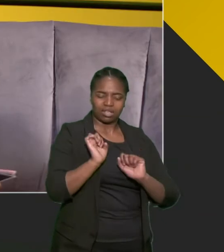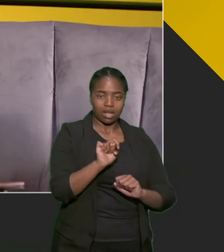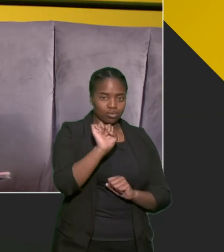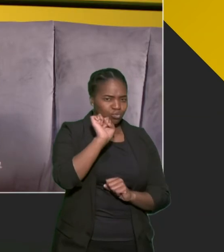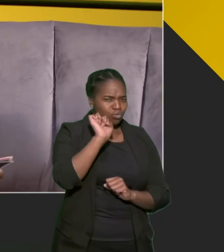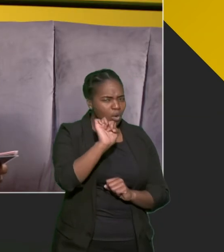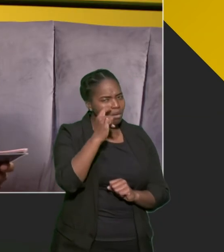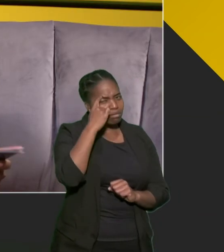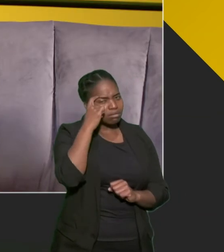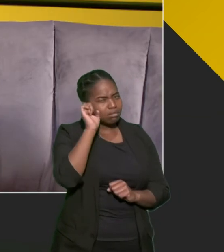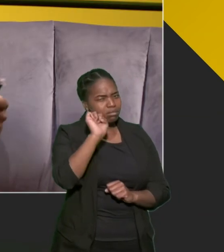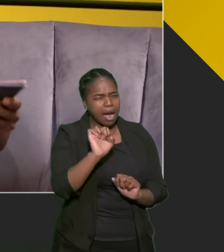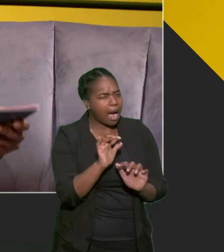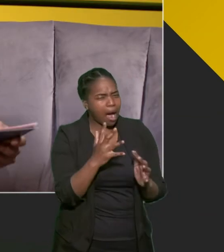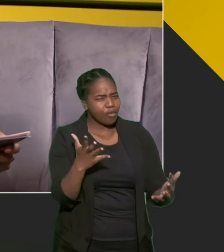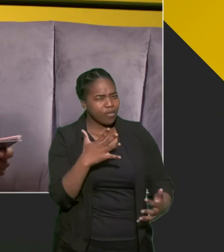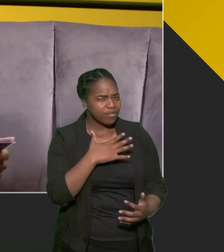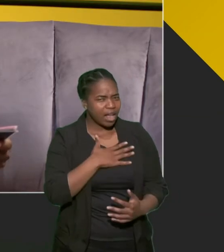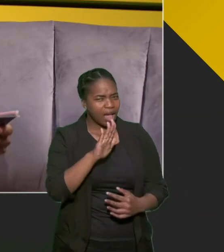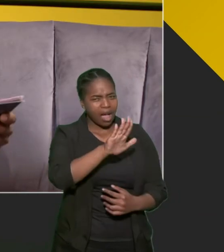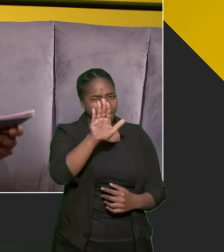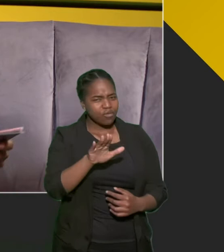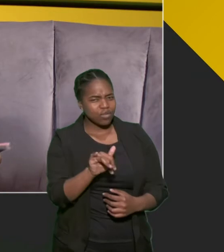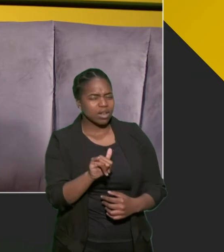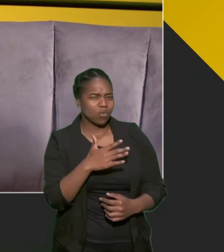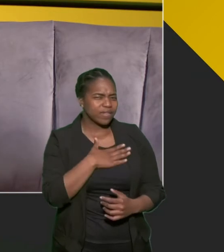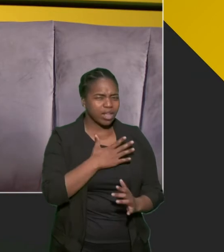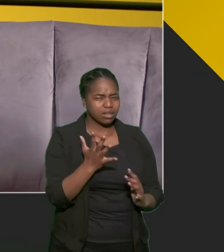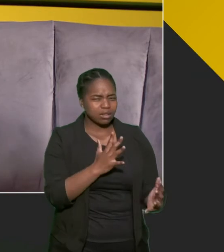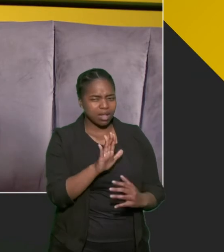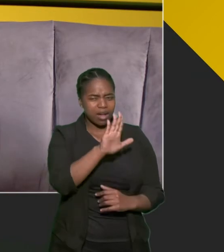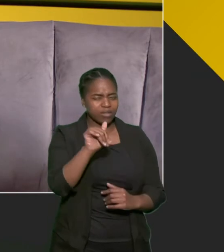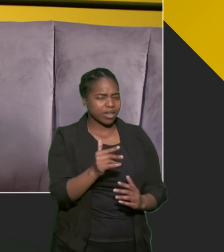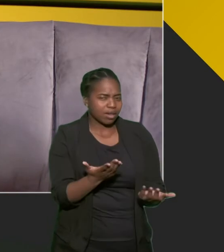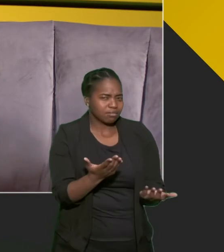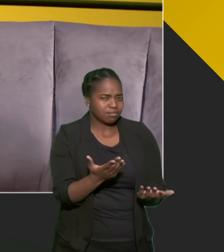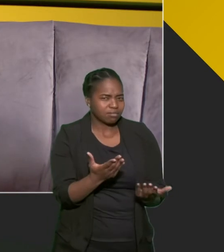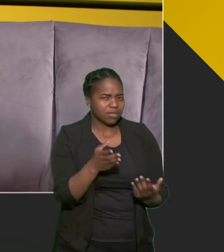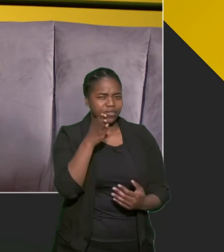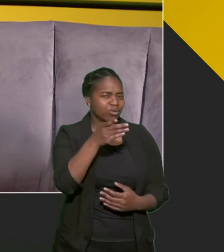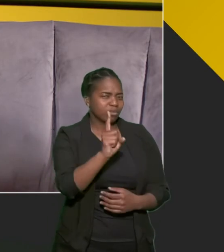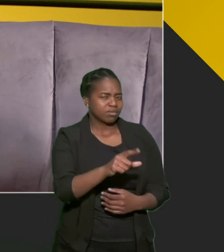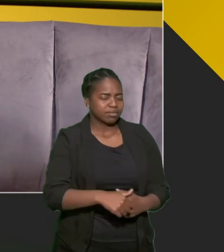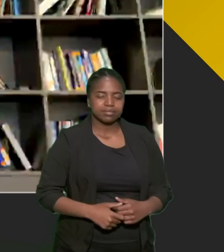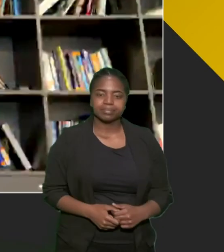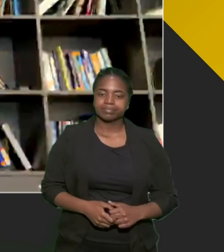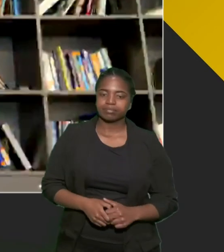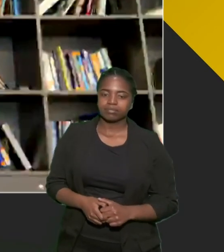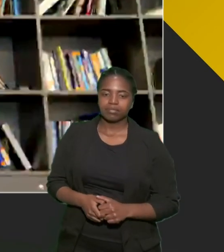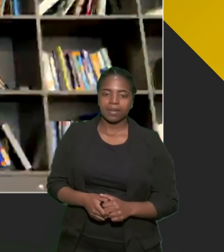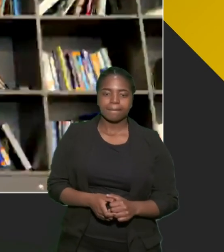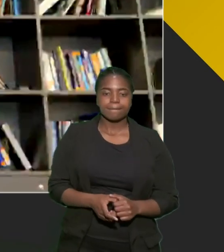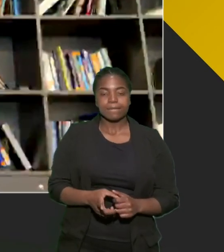mind, how do you feel about Africa? Where do you feel like it's last year? I think